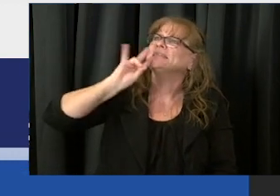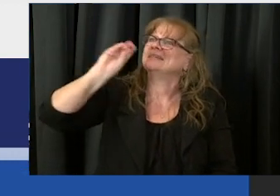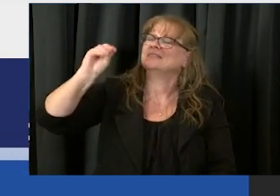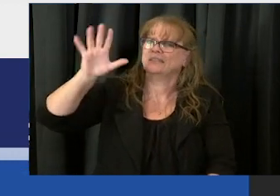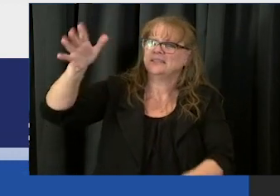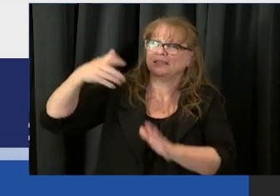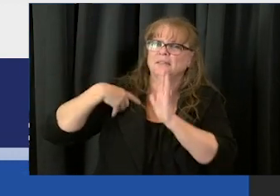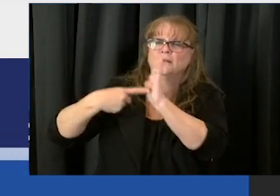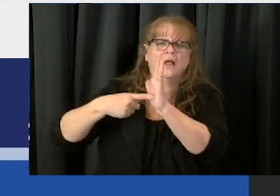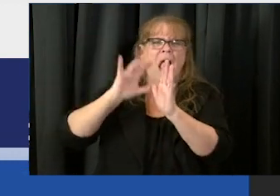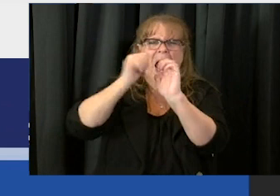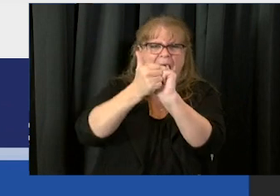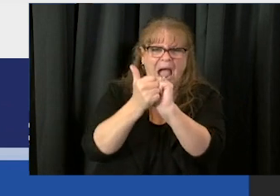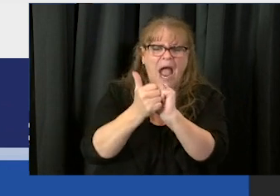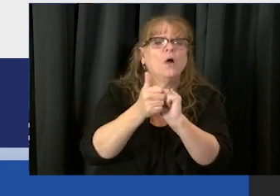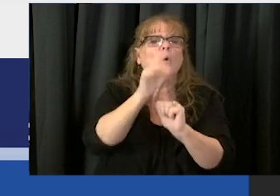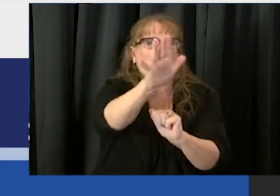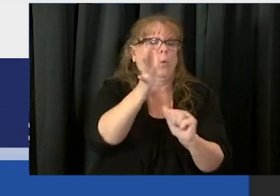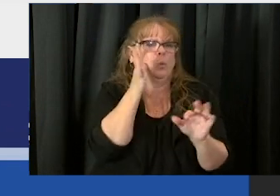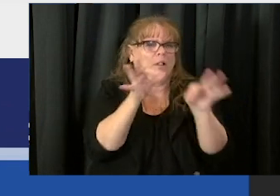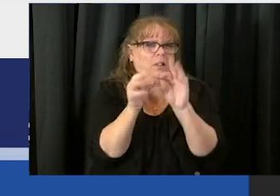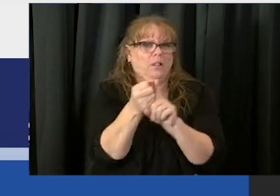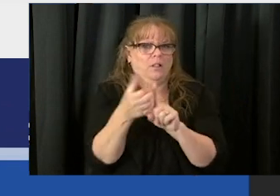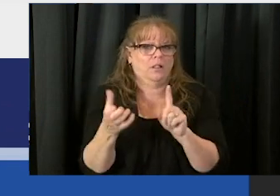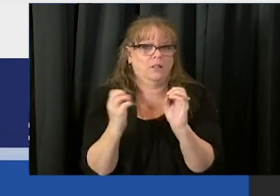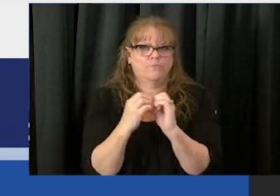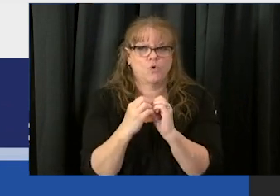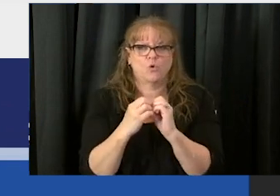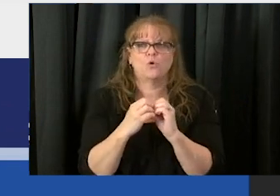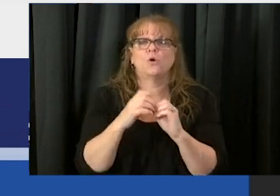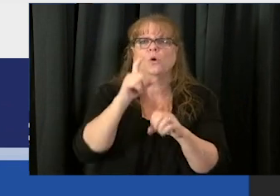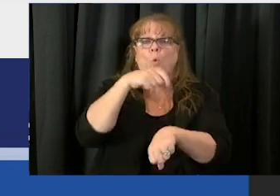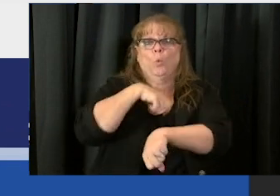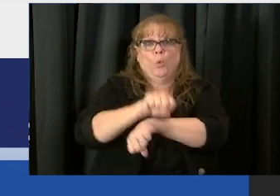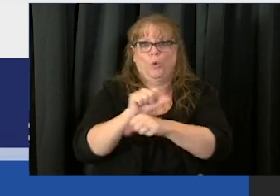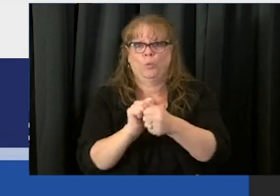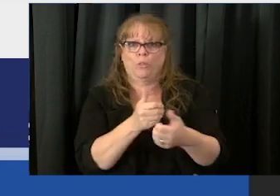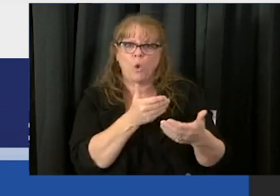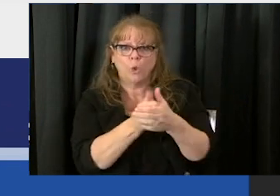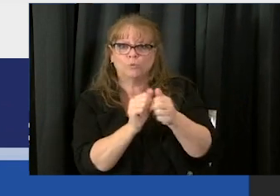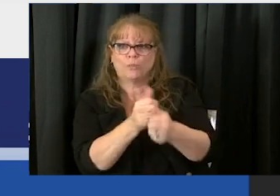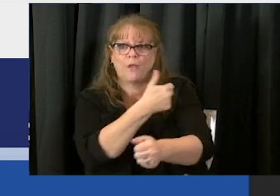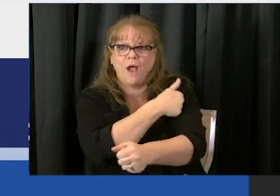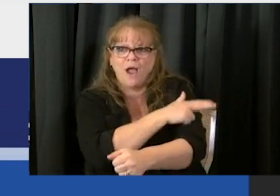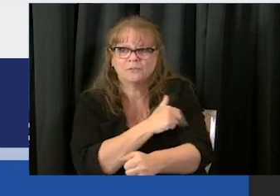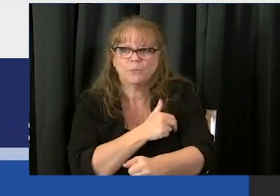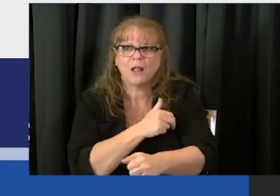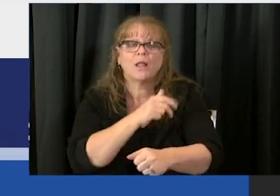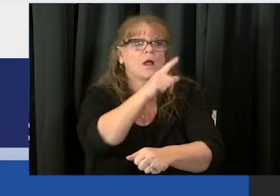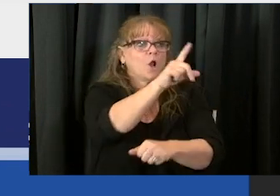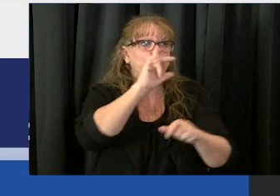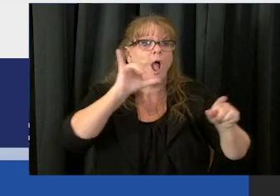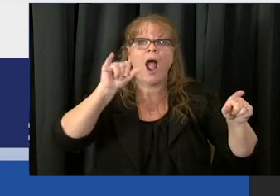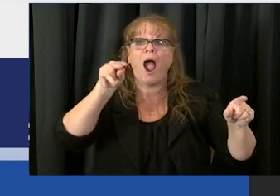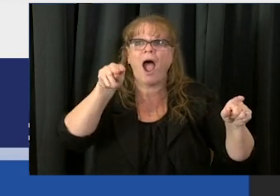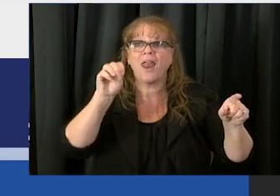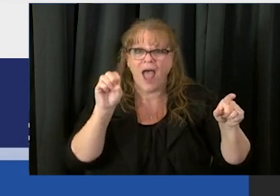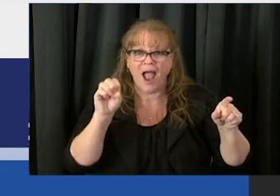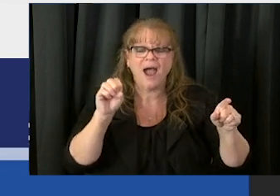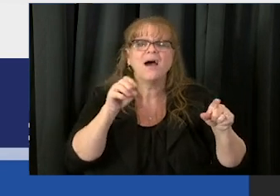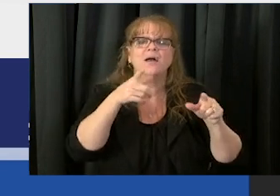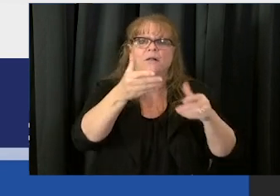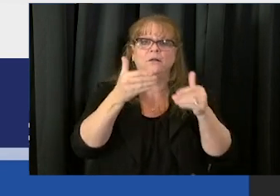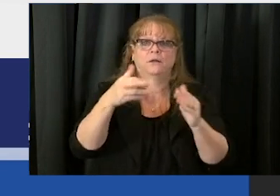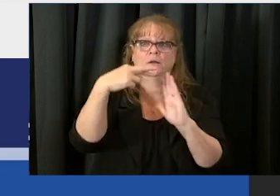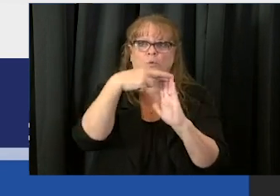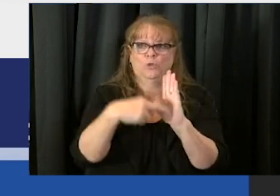online portals going, and of course starting with the major systems, but many of the smaller ones are already coming online as well. I really expect that most